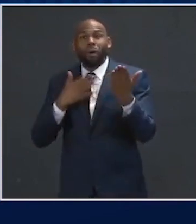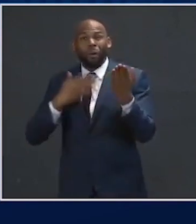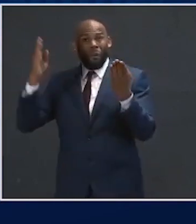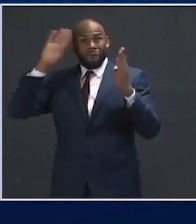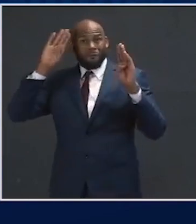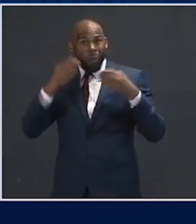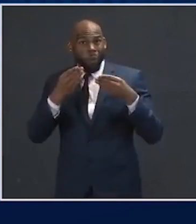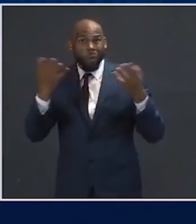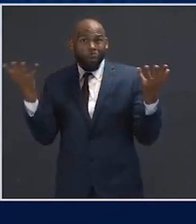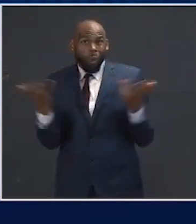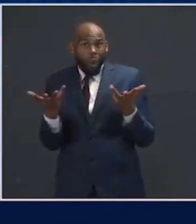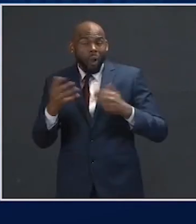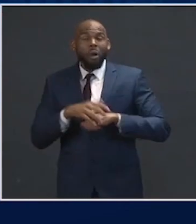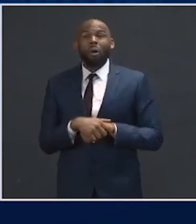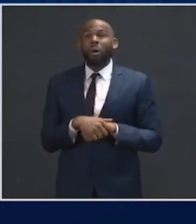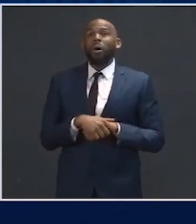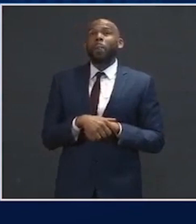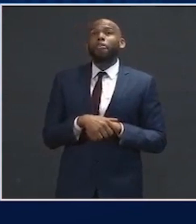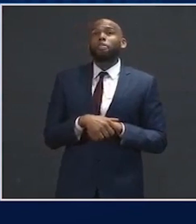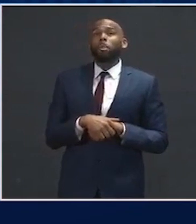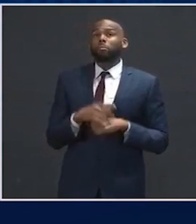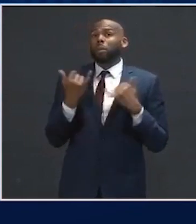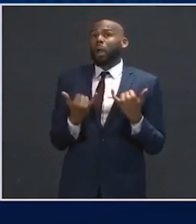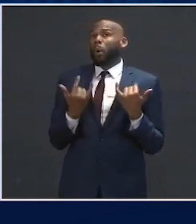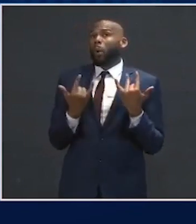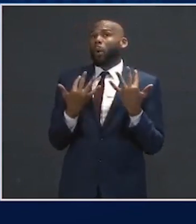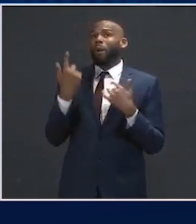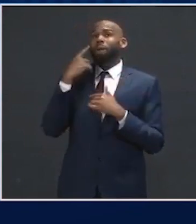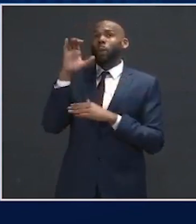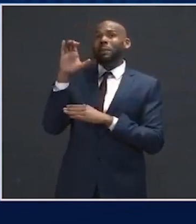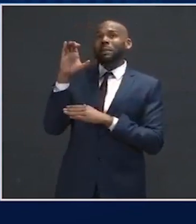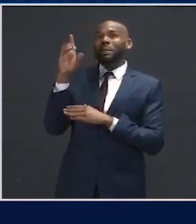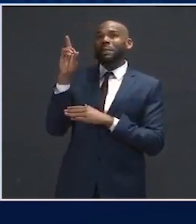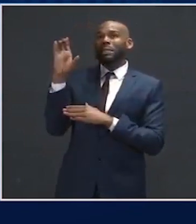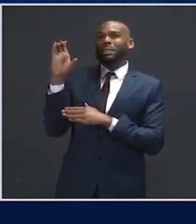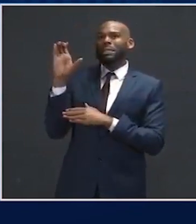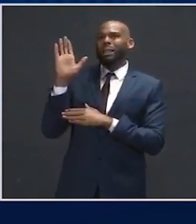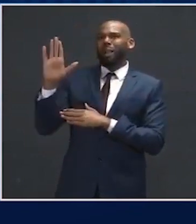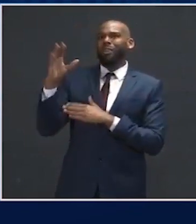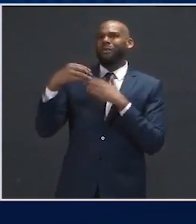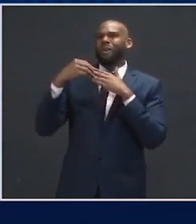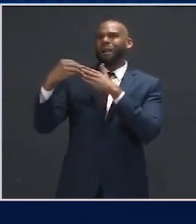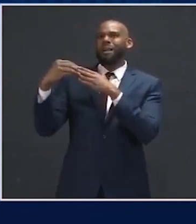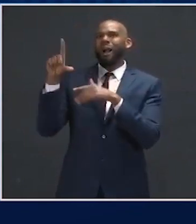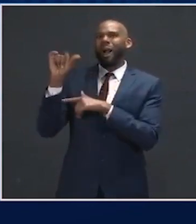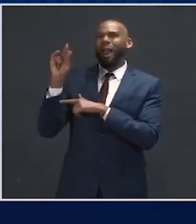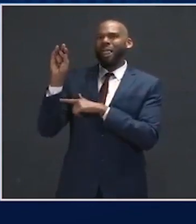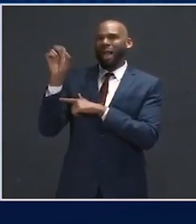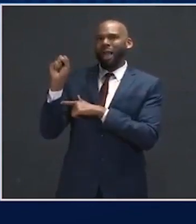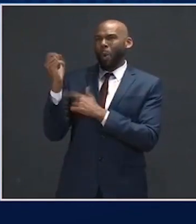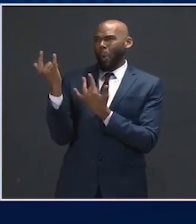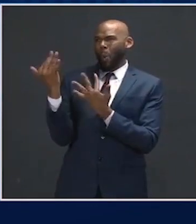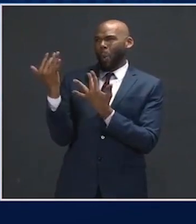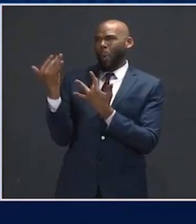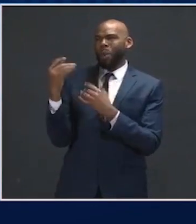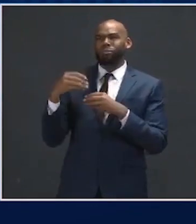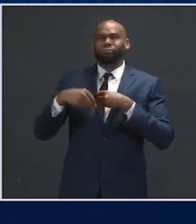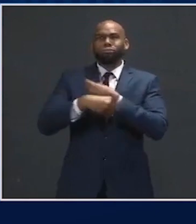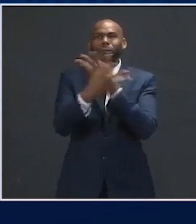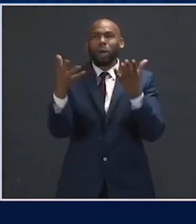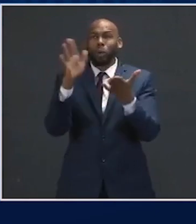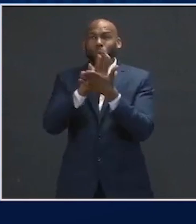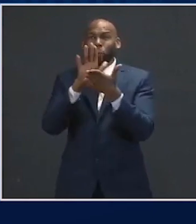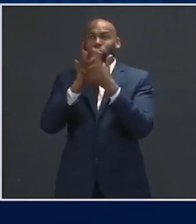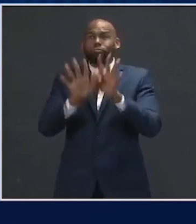is waiting for the CDC guidelines to come out and give schools across the country, school districts across the